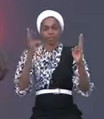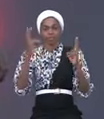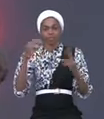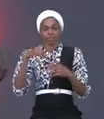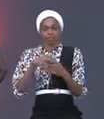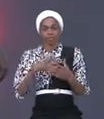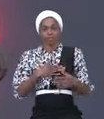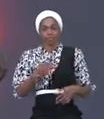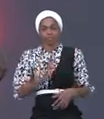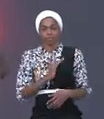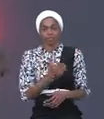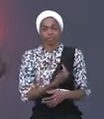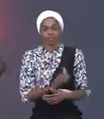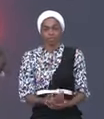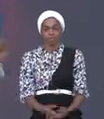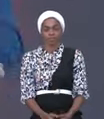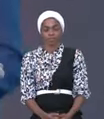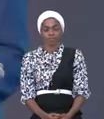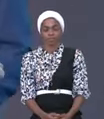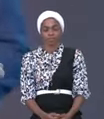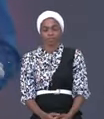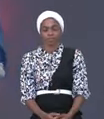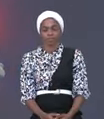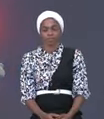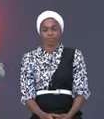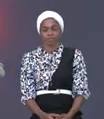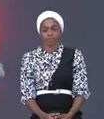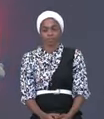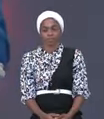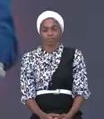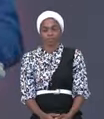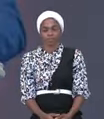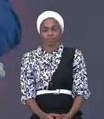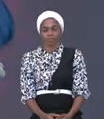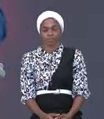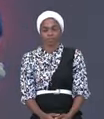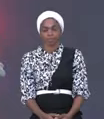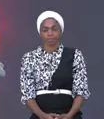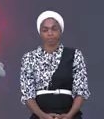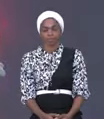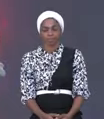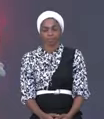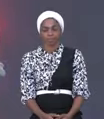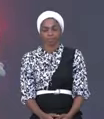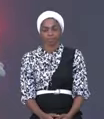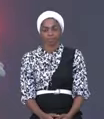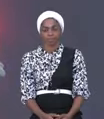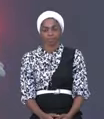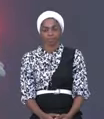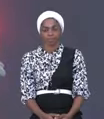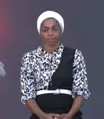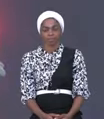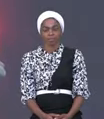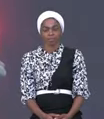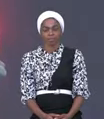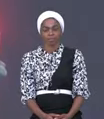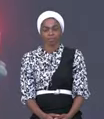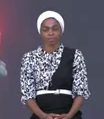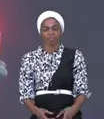The orchestra, can you please quickly be there as they are coming in and taking their seat and pounding the key and blowing the wind